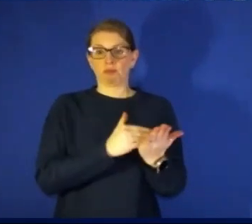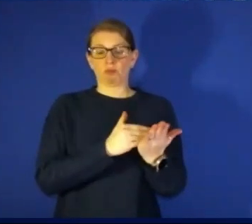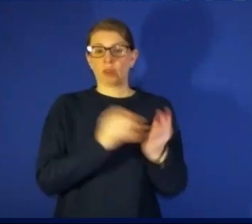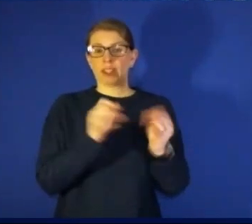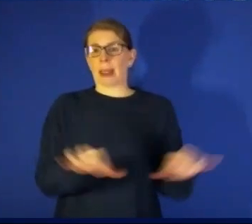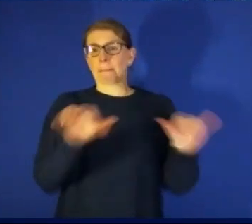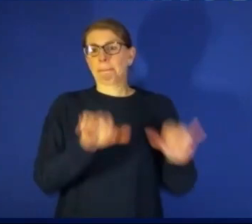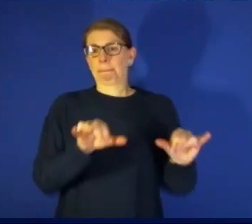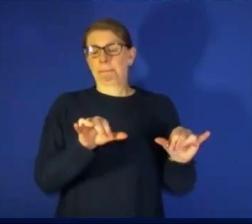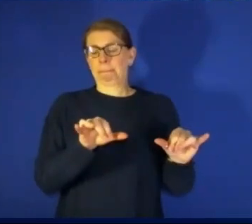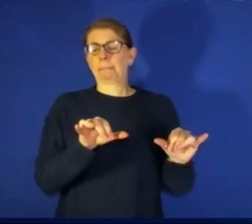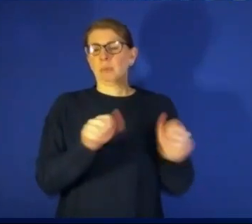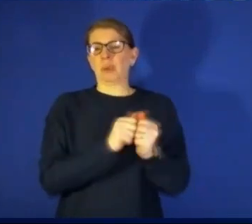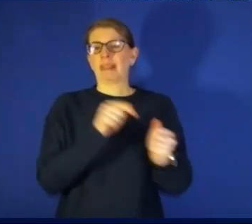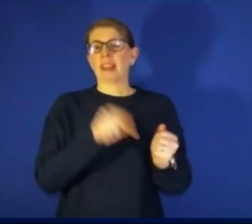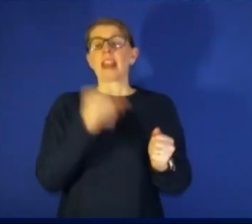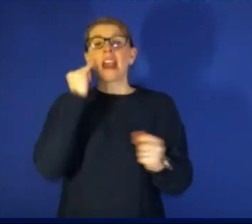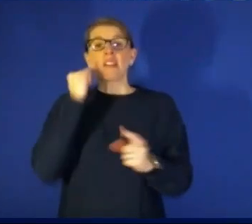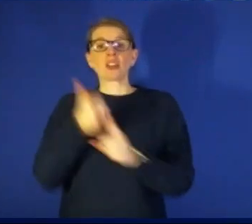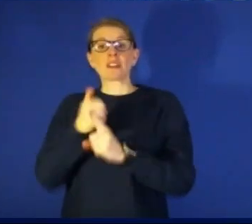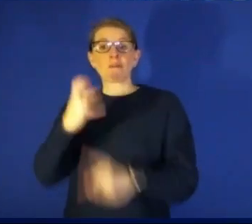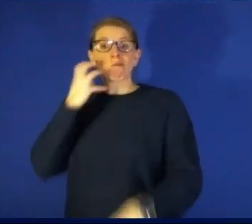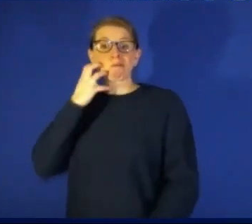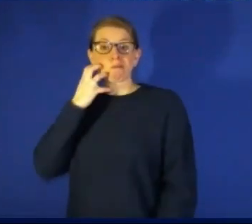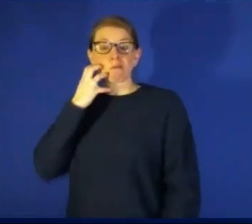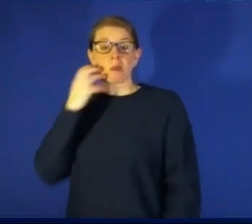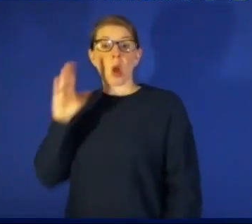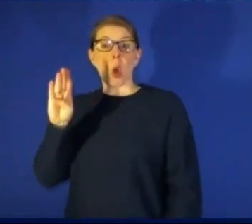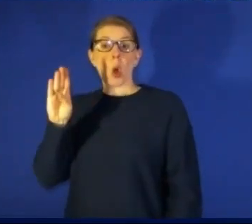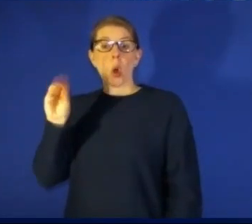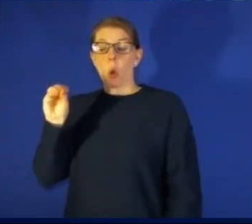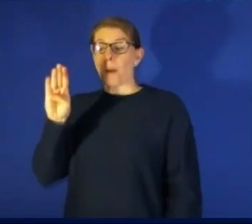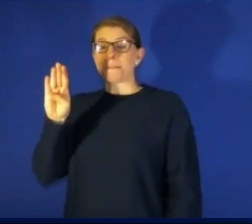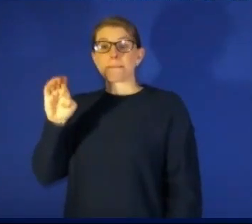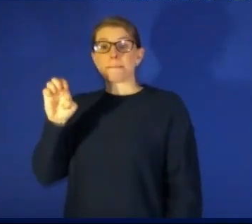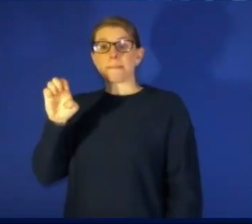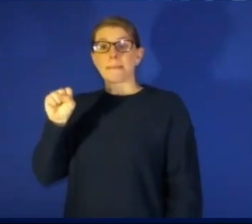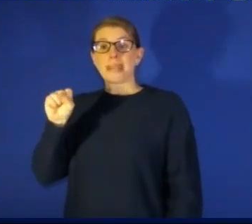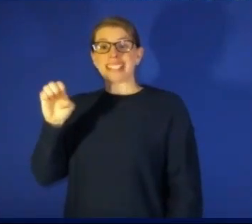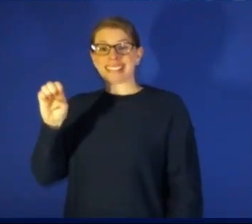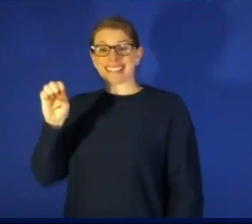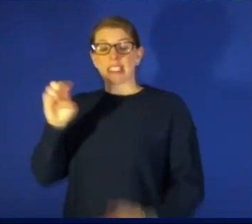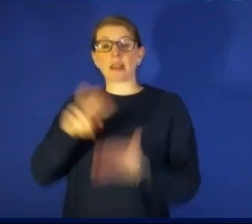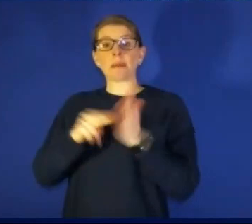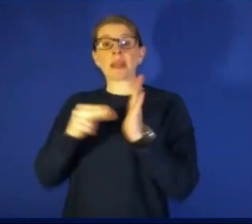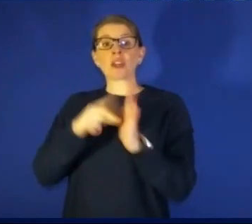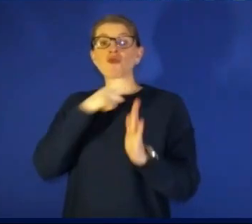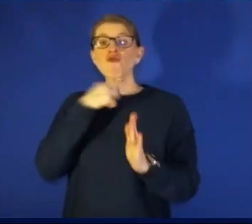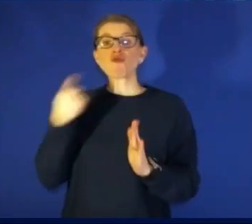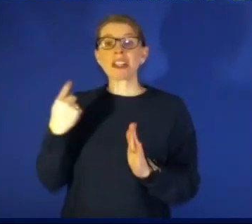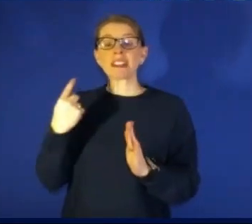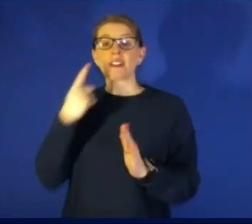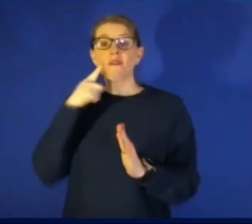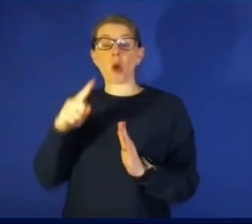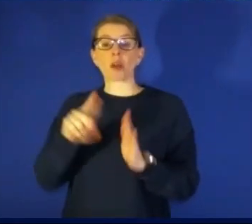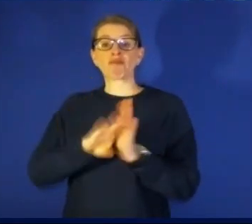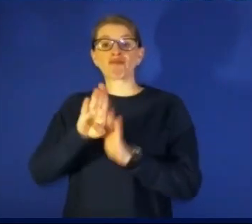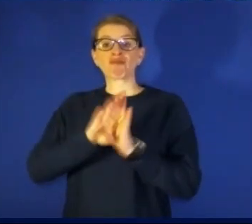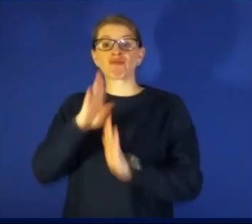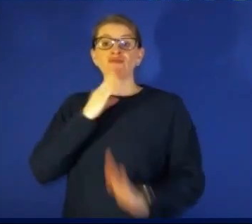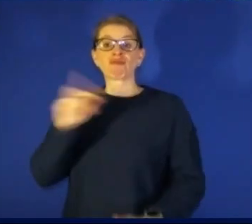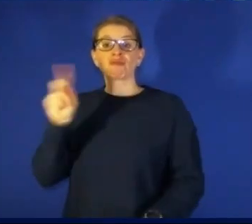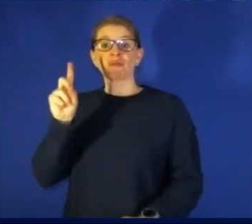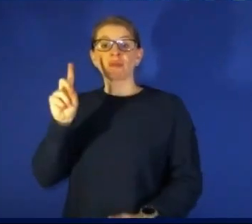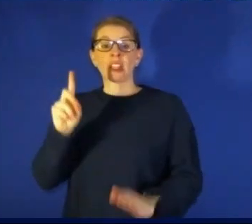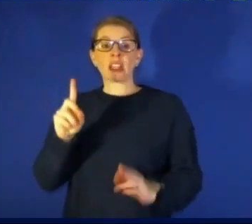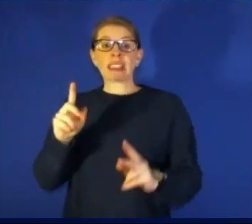If you are obese, your risk of diabetes is at least tenfold higher than if you're thin,